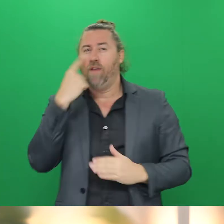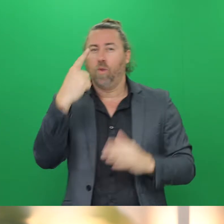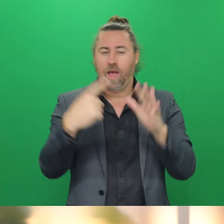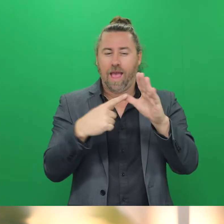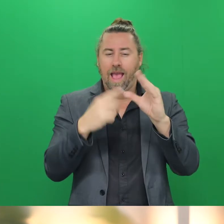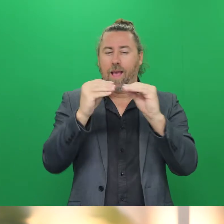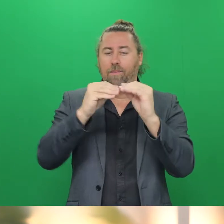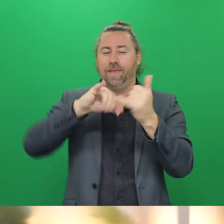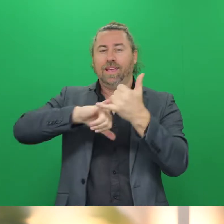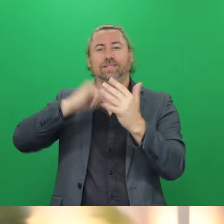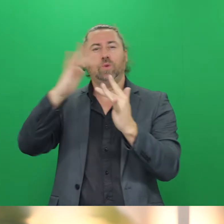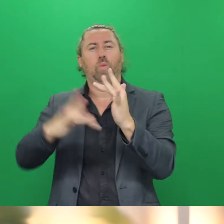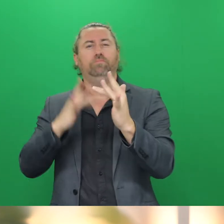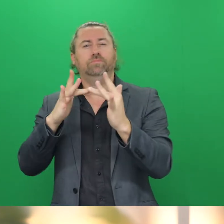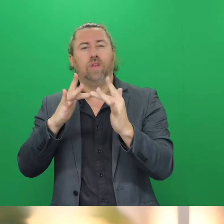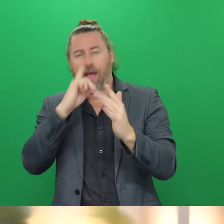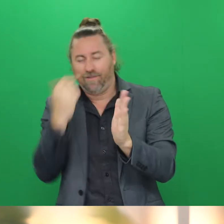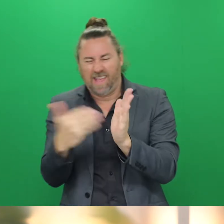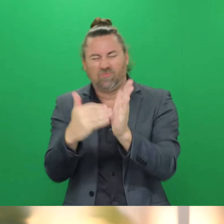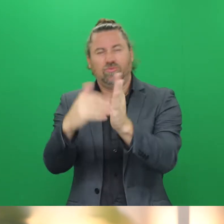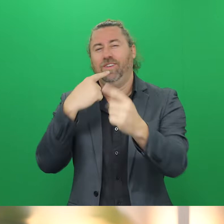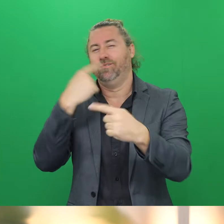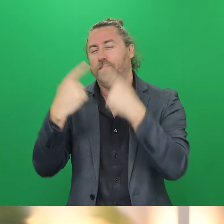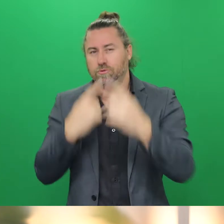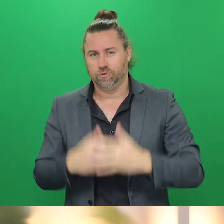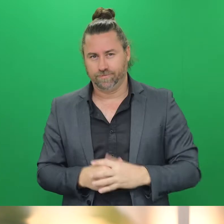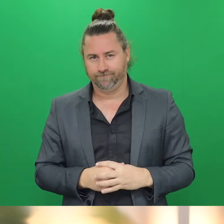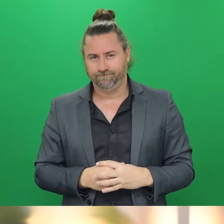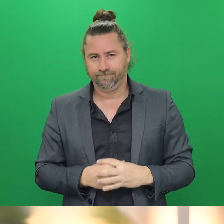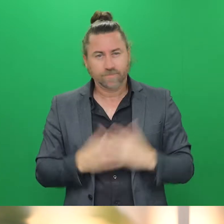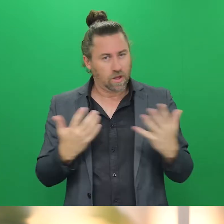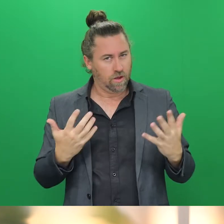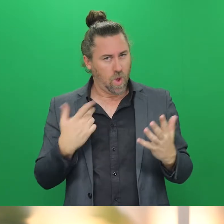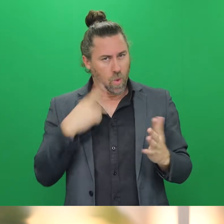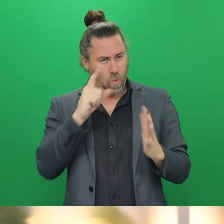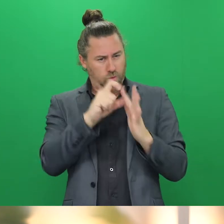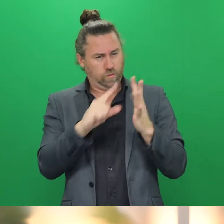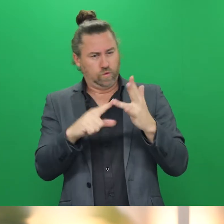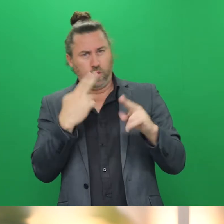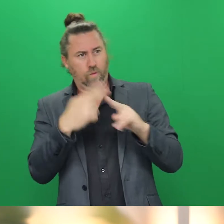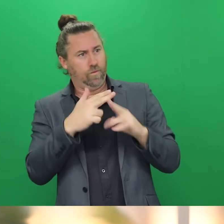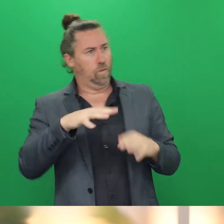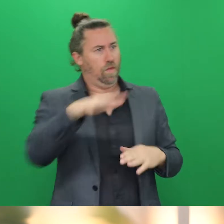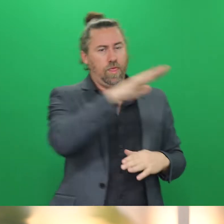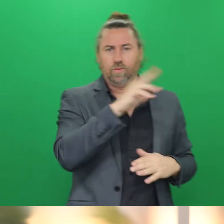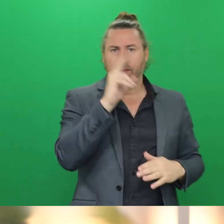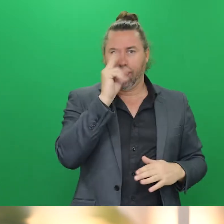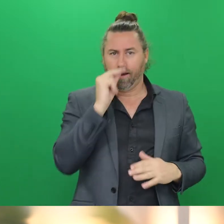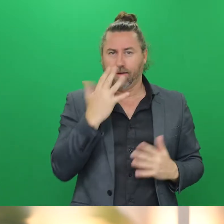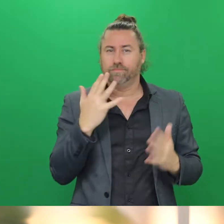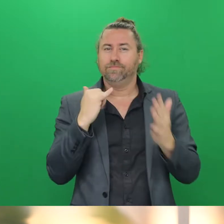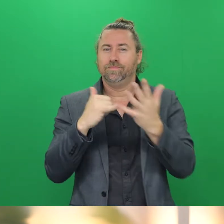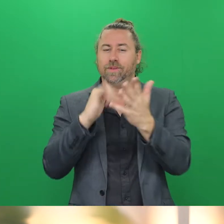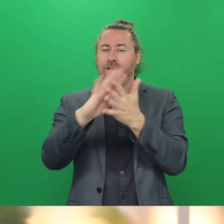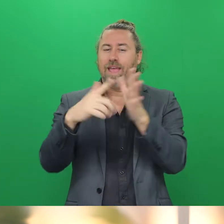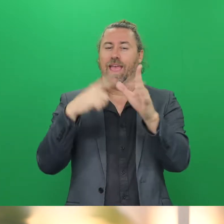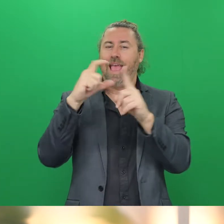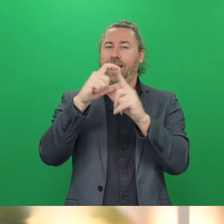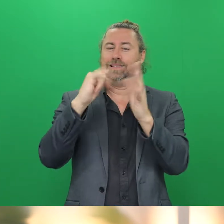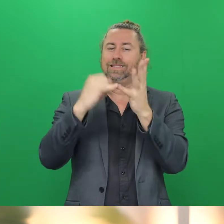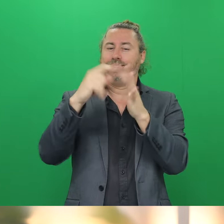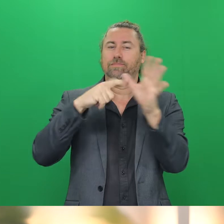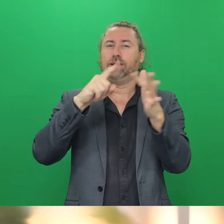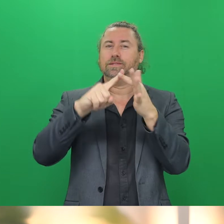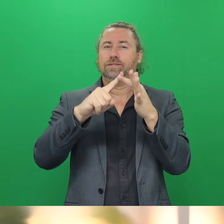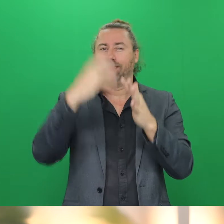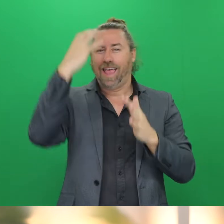website. So what's being done to support the mental health, perhaps particularly of young people? Headspace is the primary national